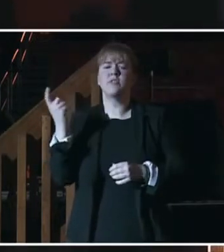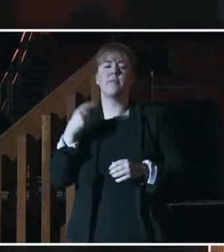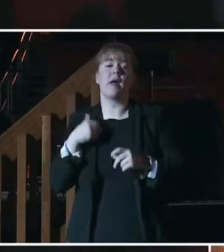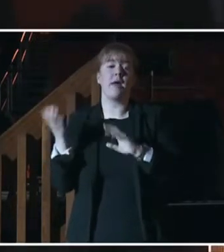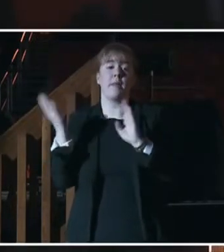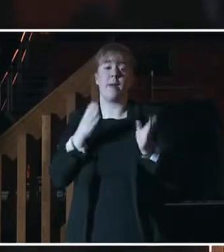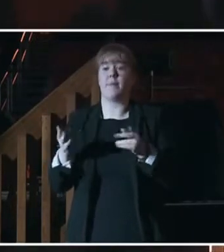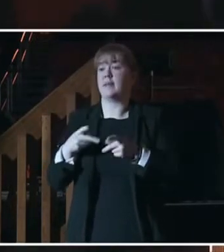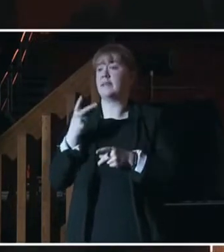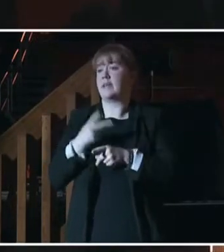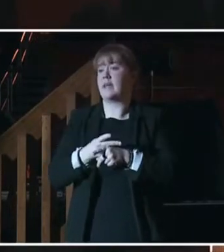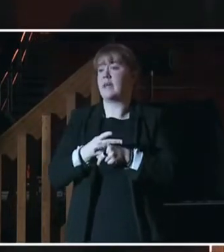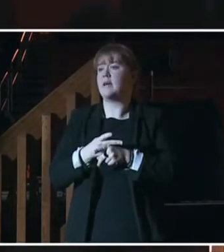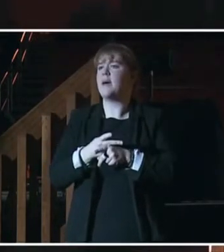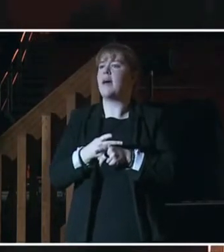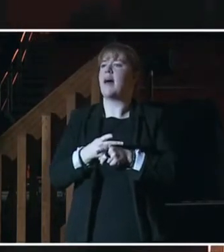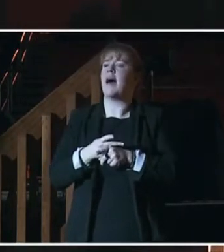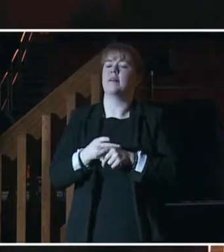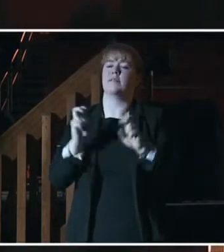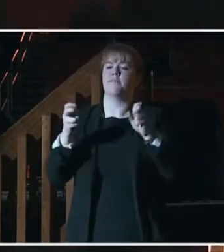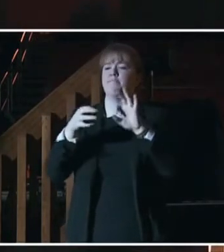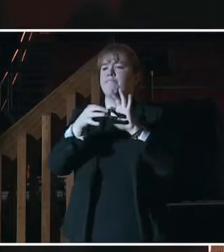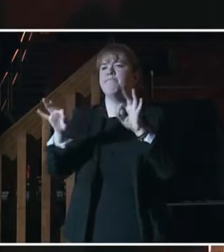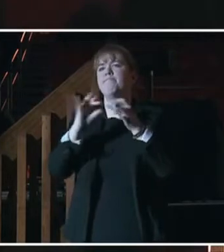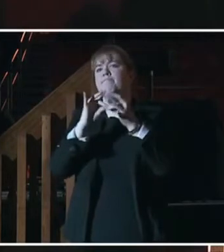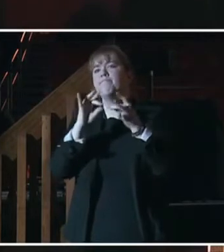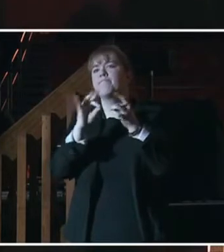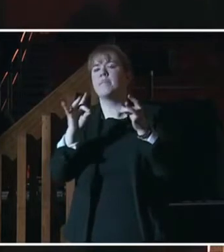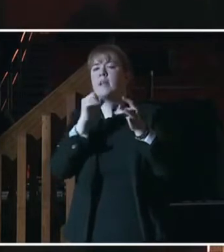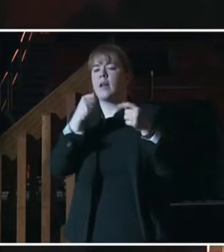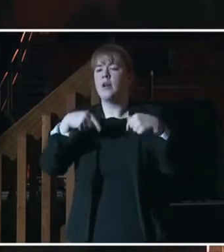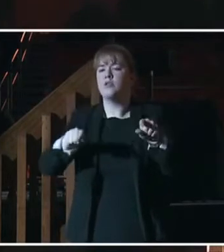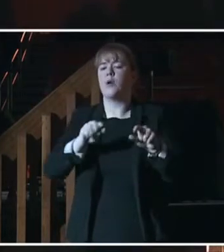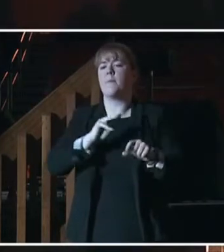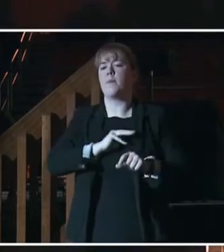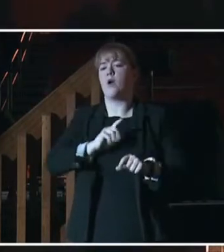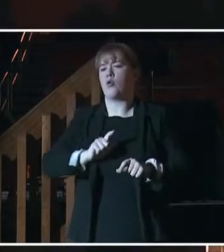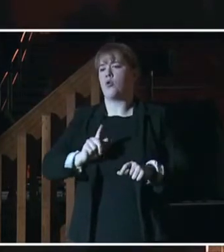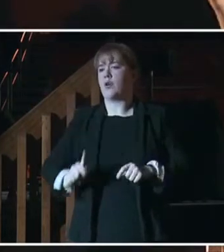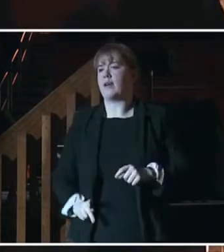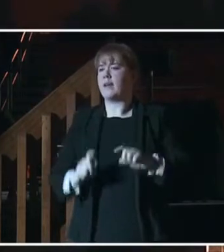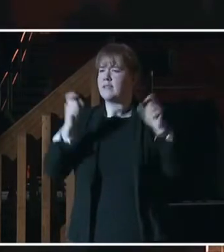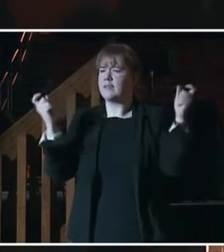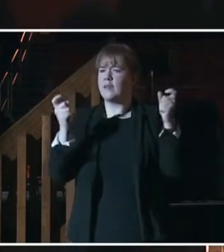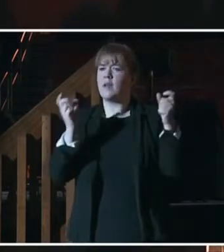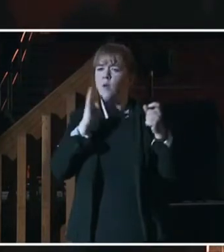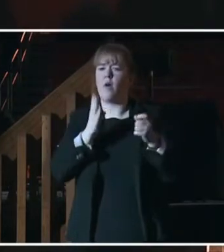to keep as a mantra, not just during our Martin Luther King celebrations that will end as soon as Black History Month